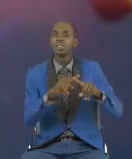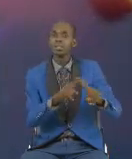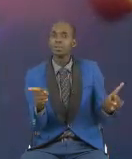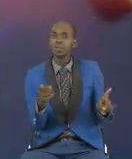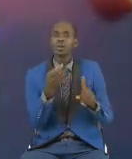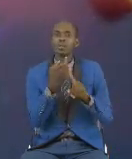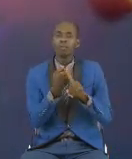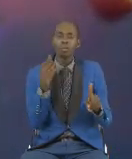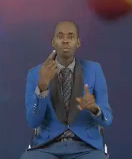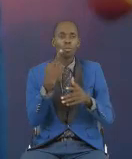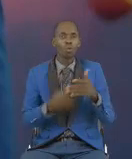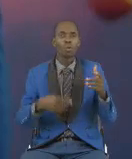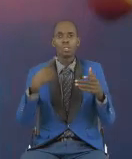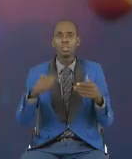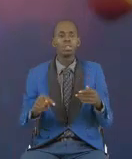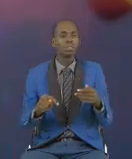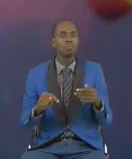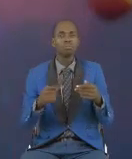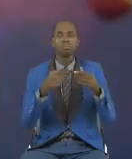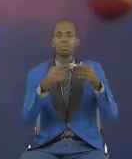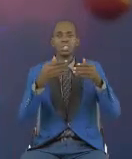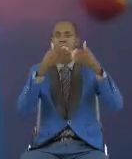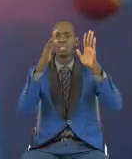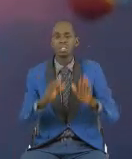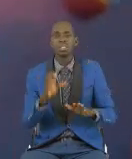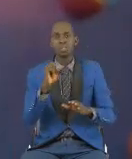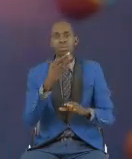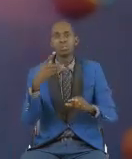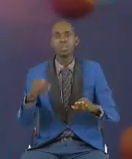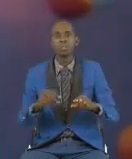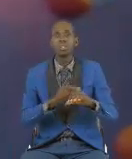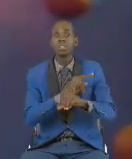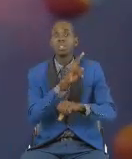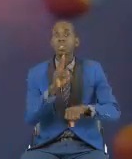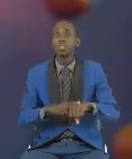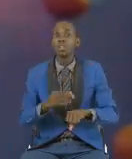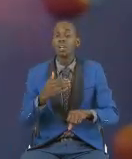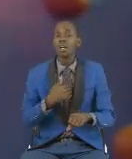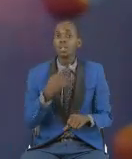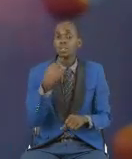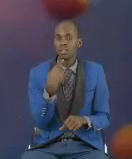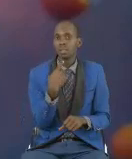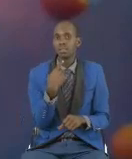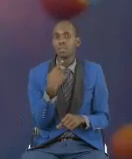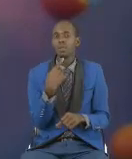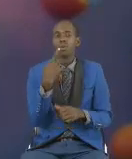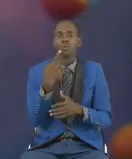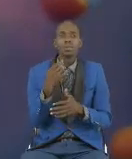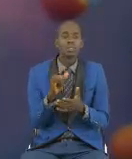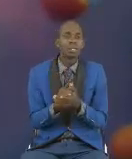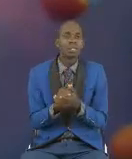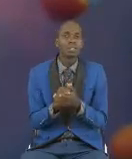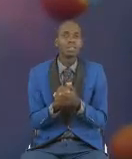had said. What those leaders of the nation, what they had said. Now, when